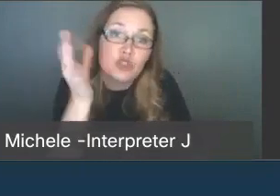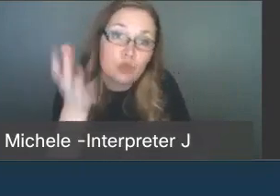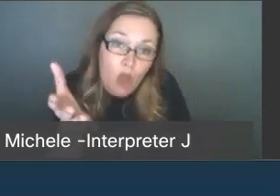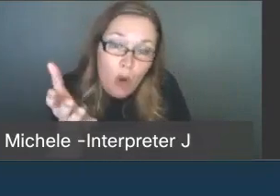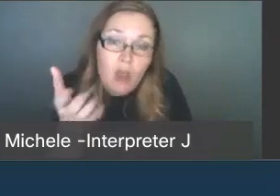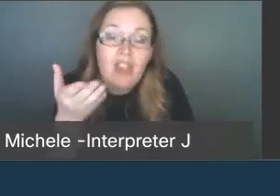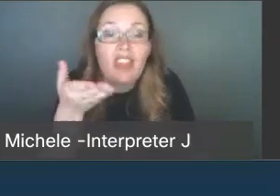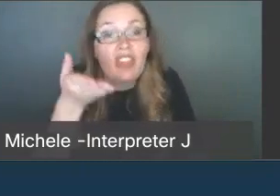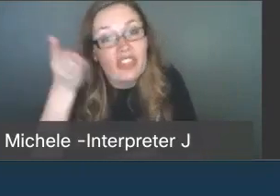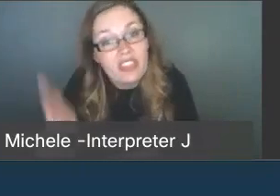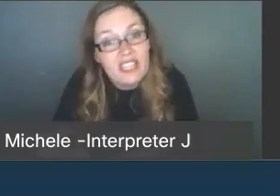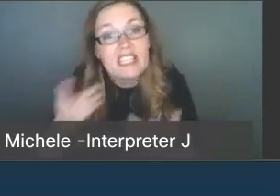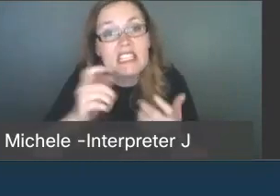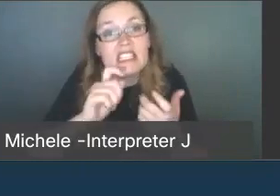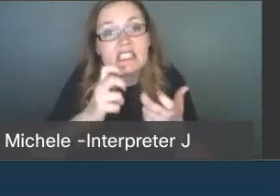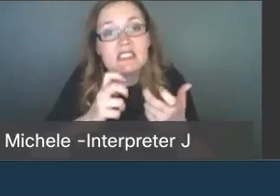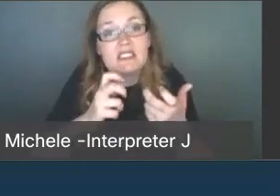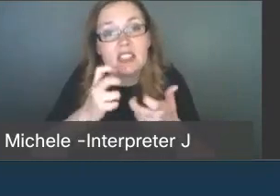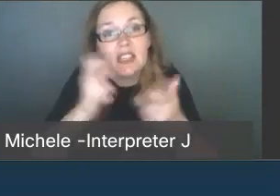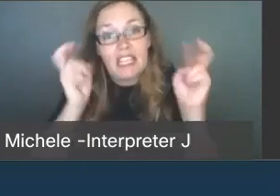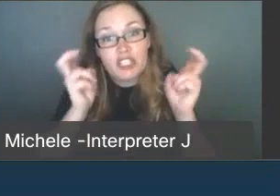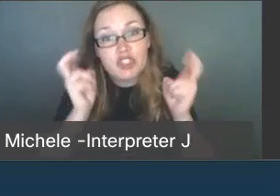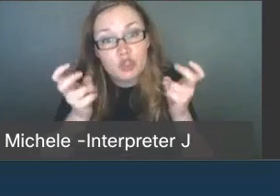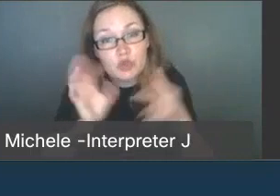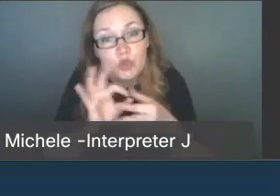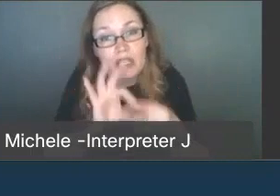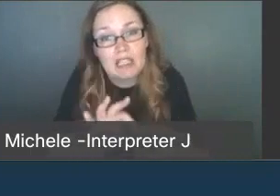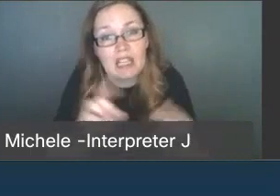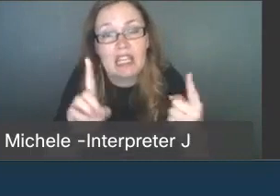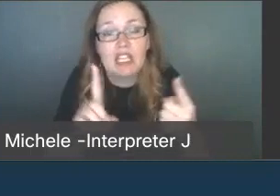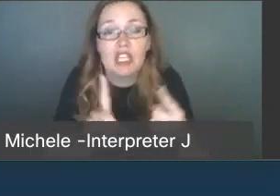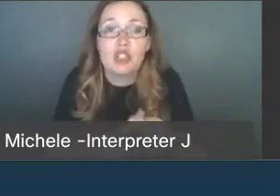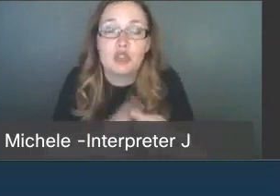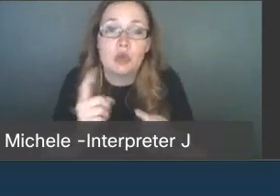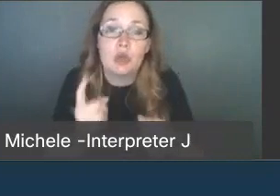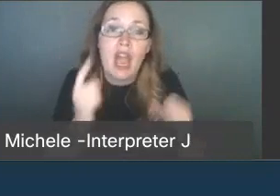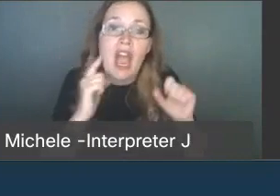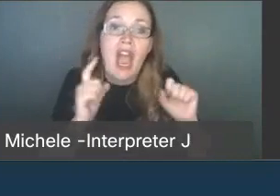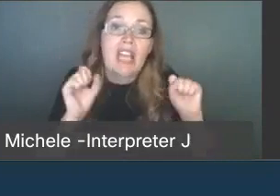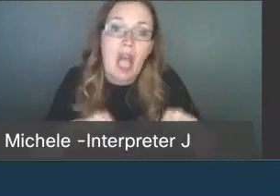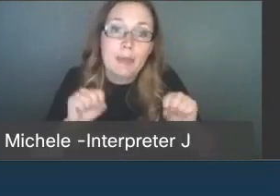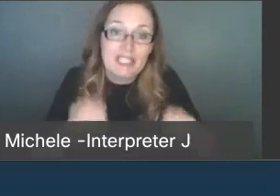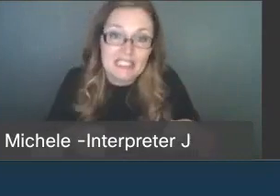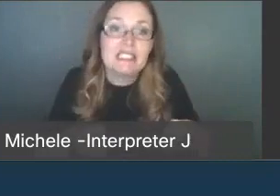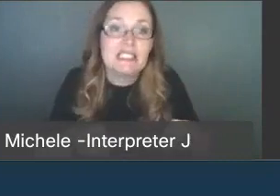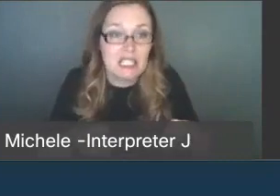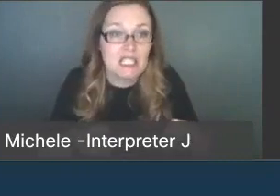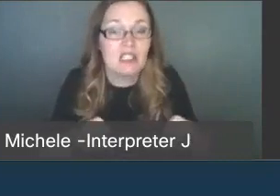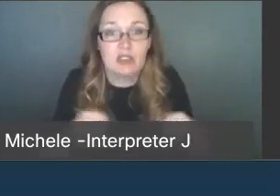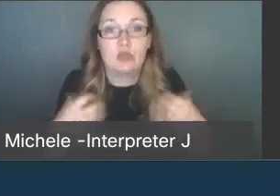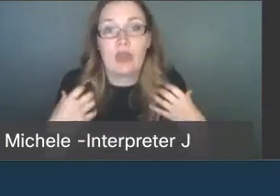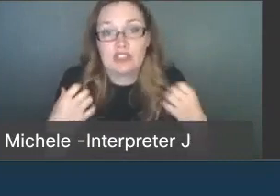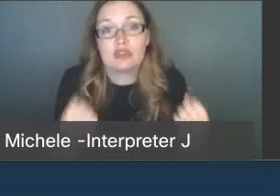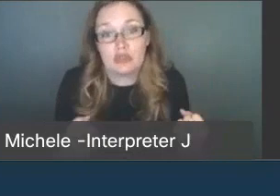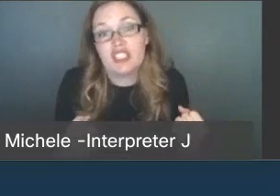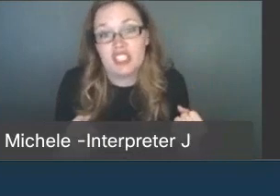issues that relate to two different aspects of competency restoration or questions that we need to answer in the context of competency